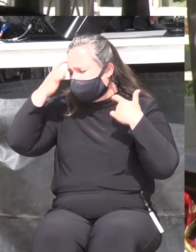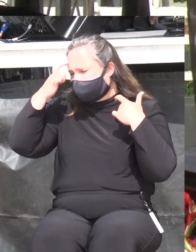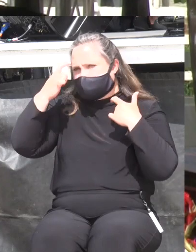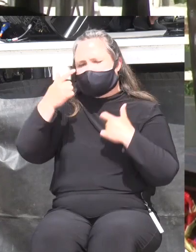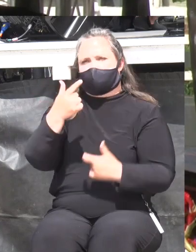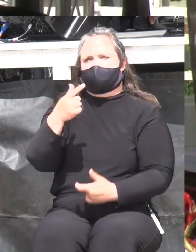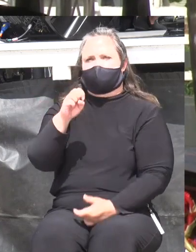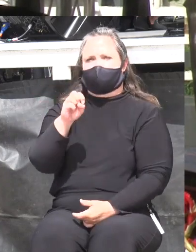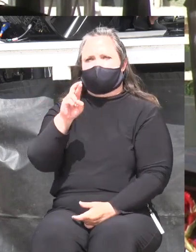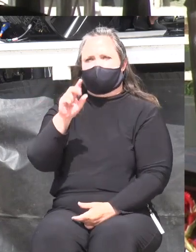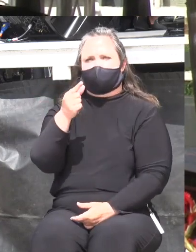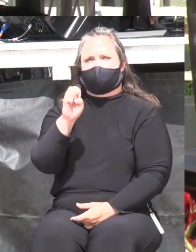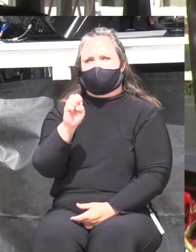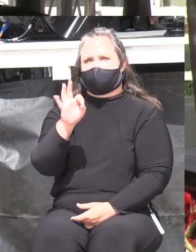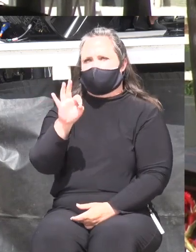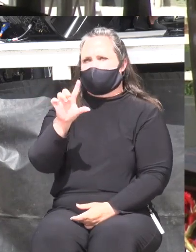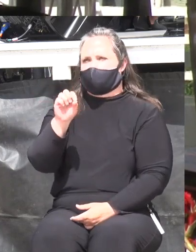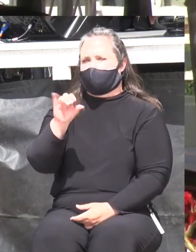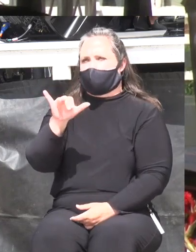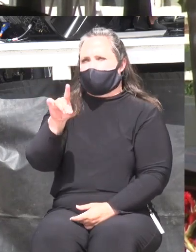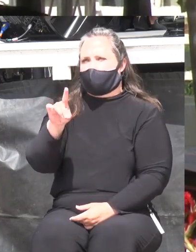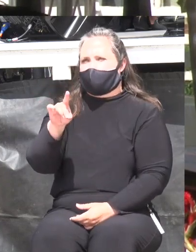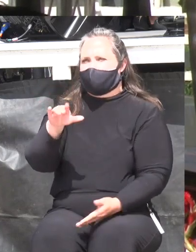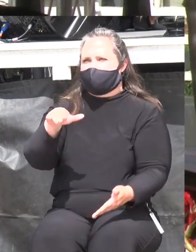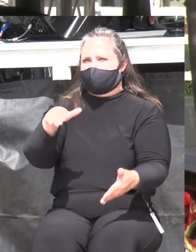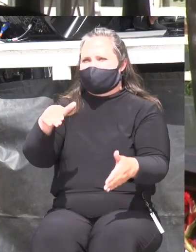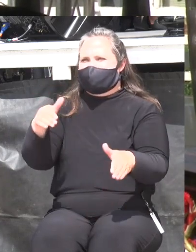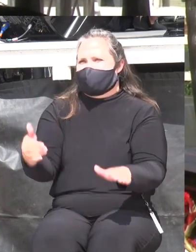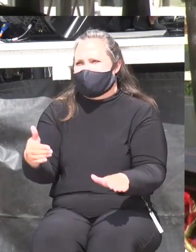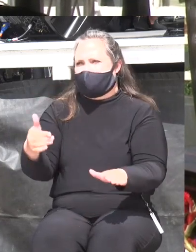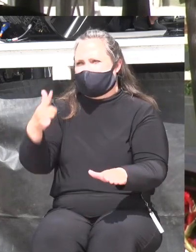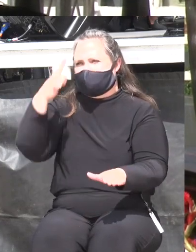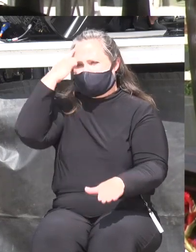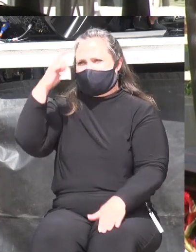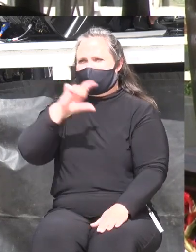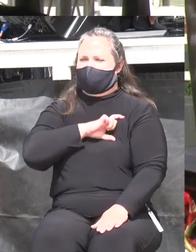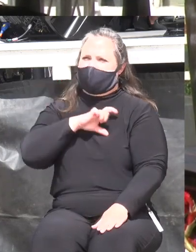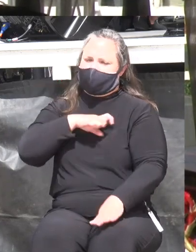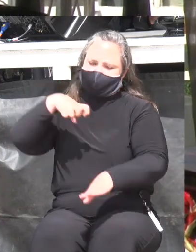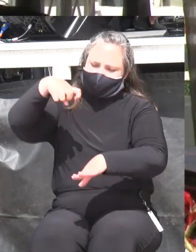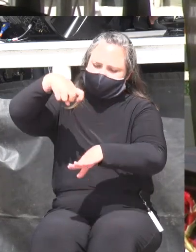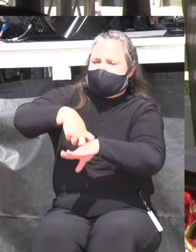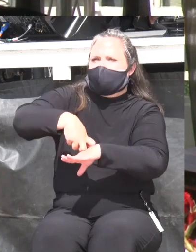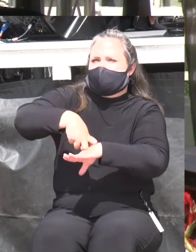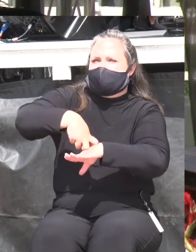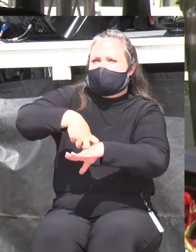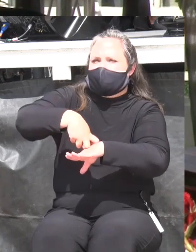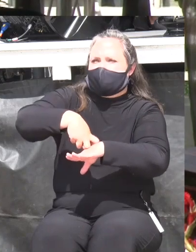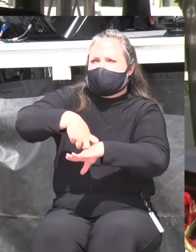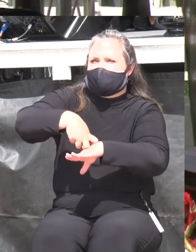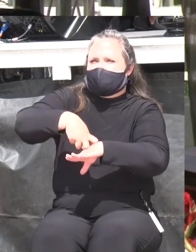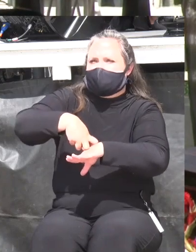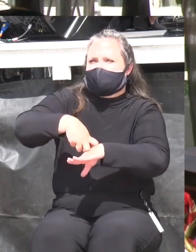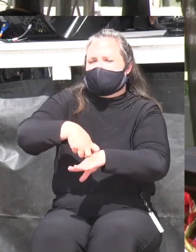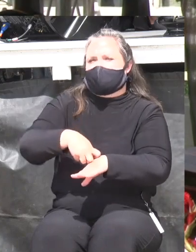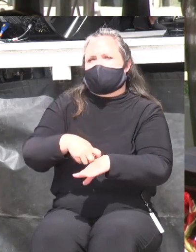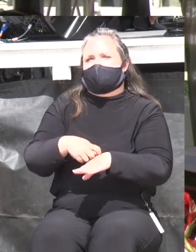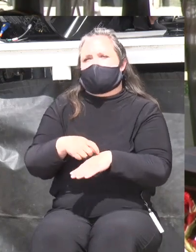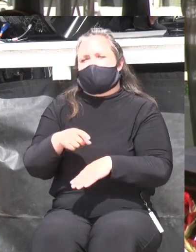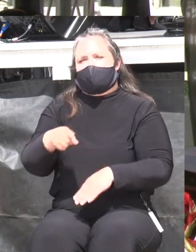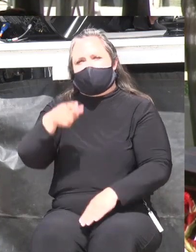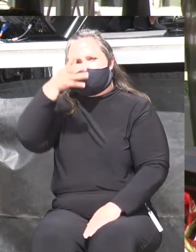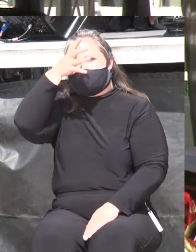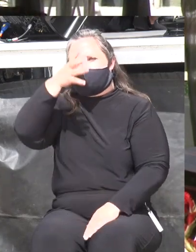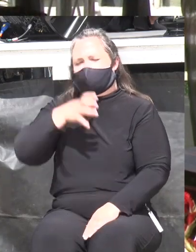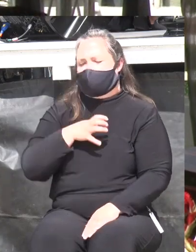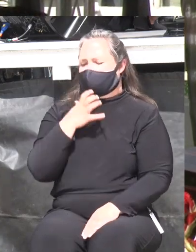Floyd died under a rogue officer's knee in Minneapolis while he cried out